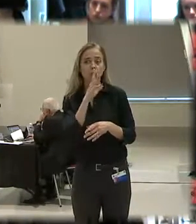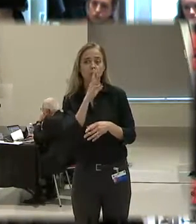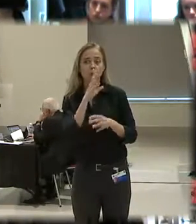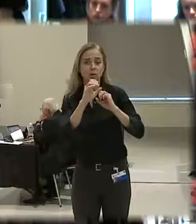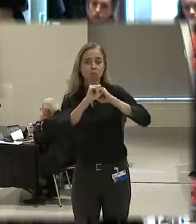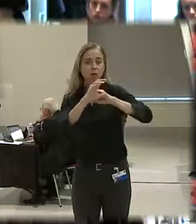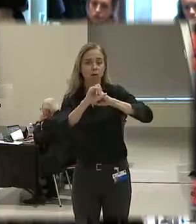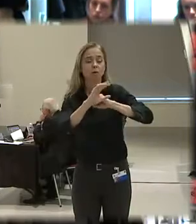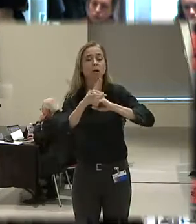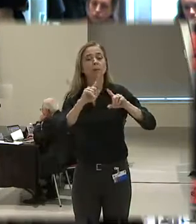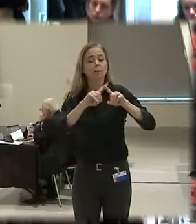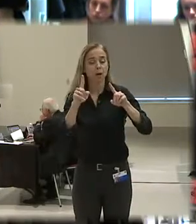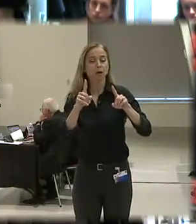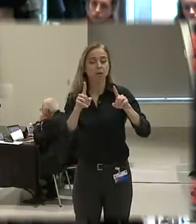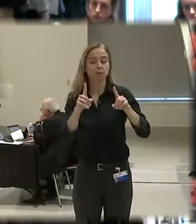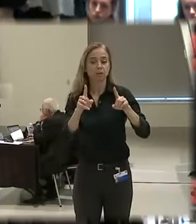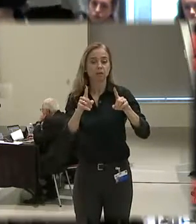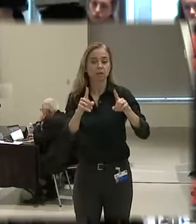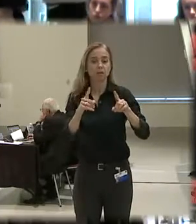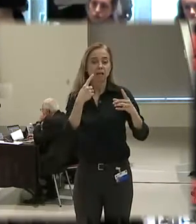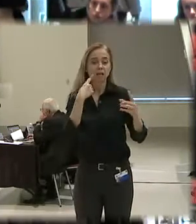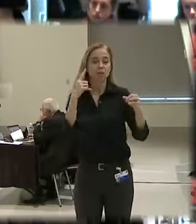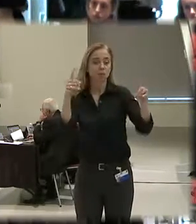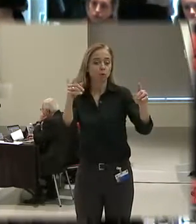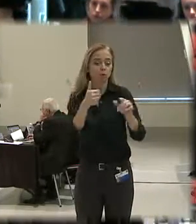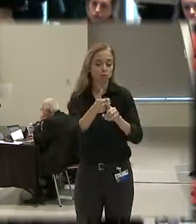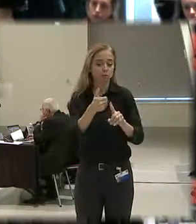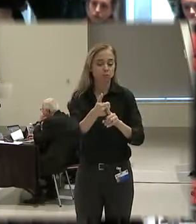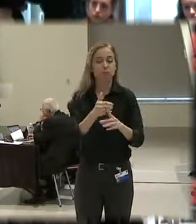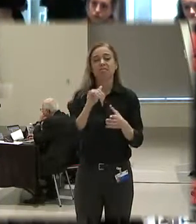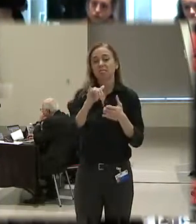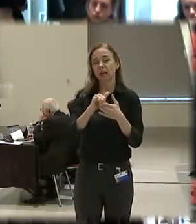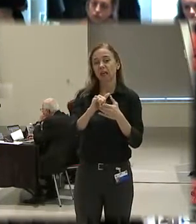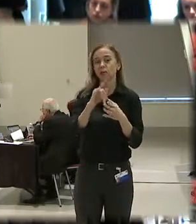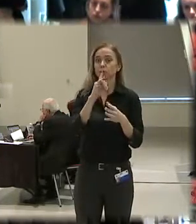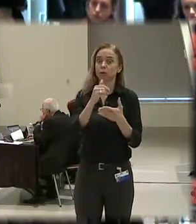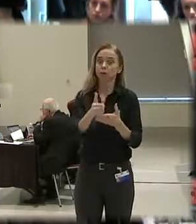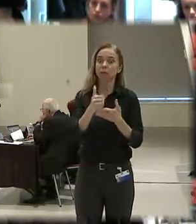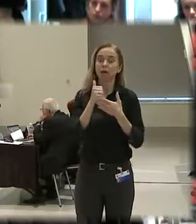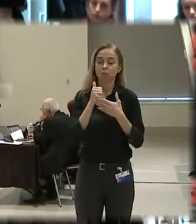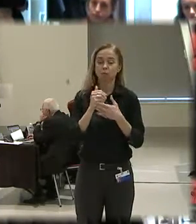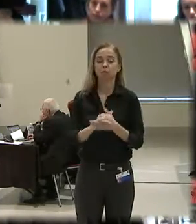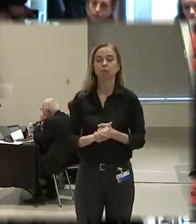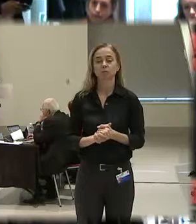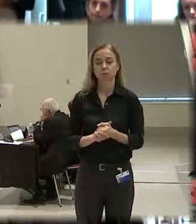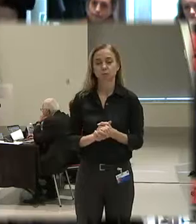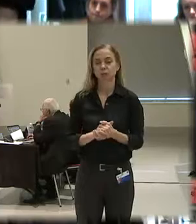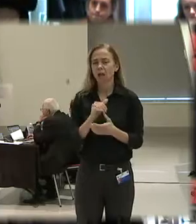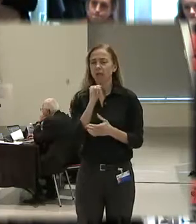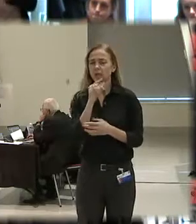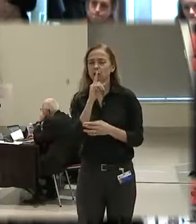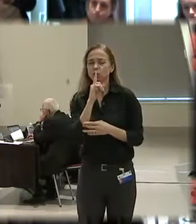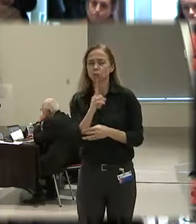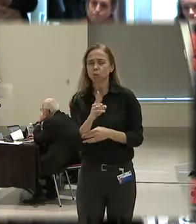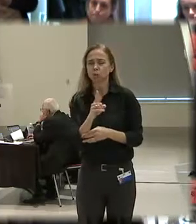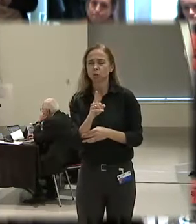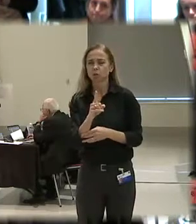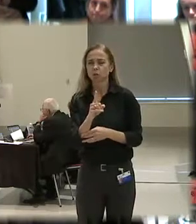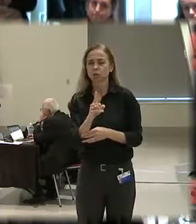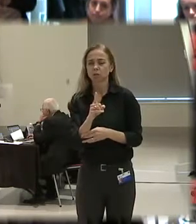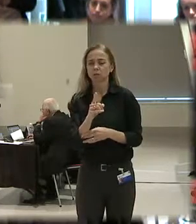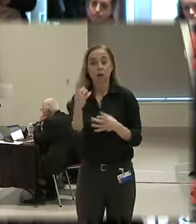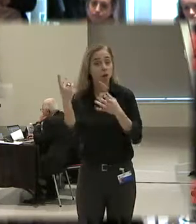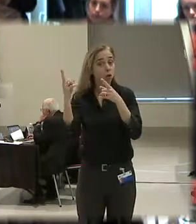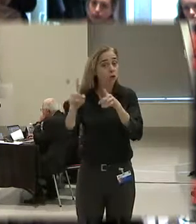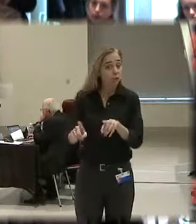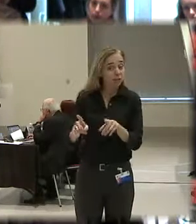But he initiated the communication to begin with, so that was incredibly helpful. I'm not sure if he